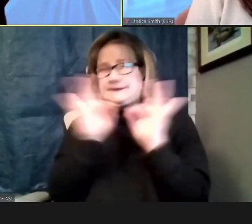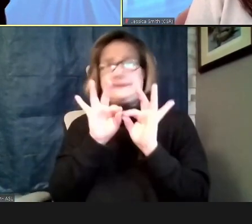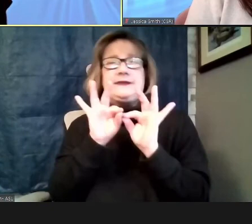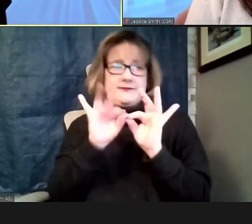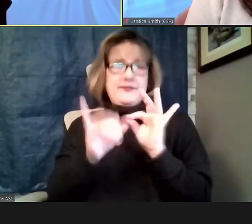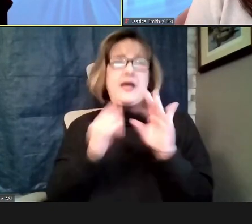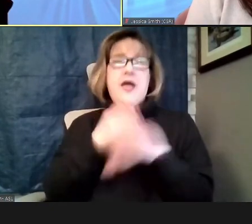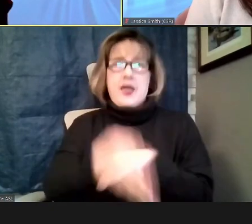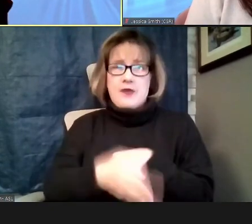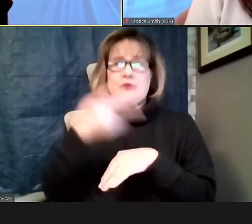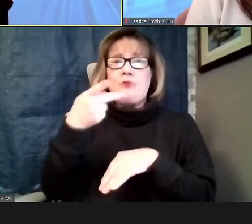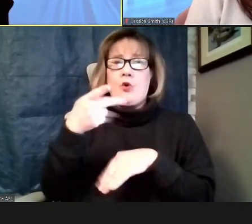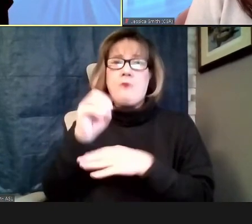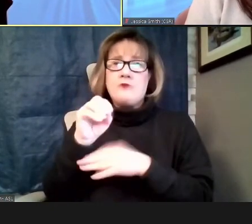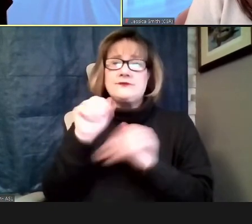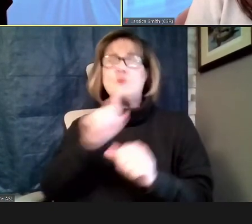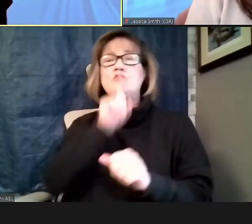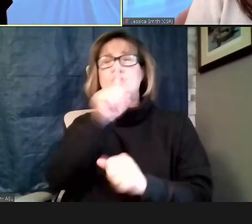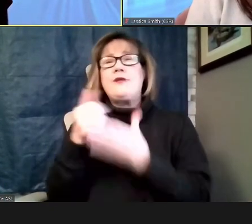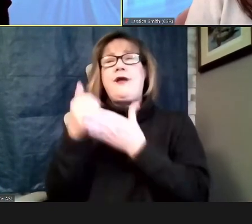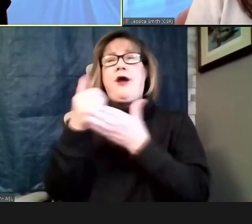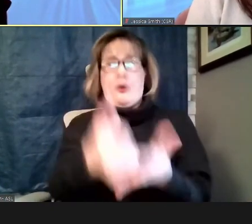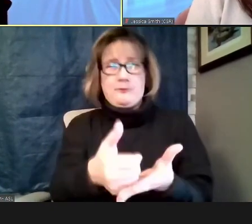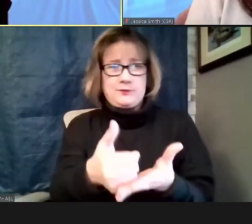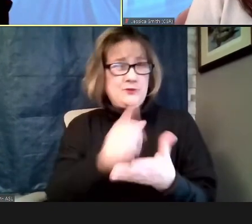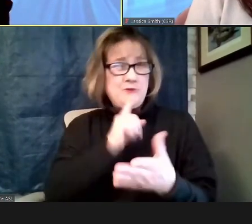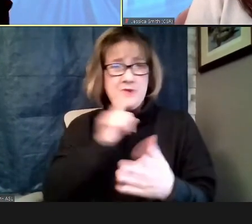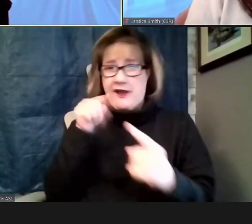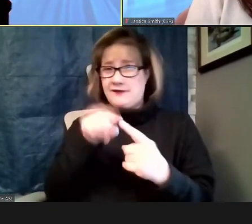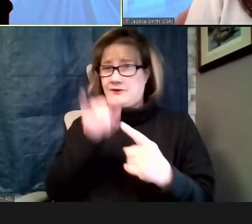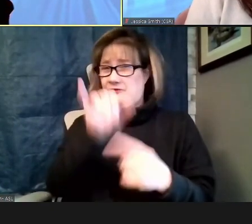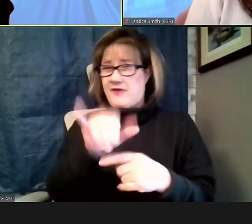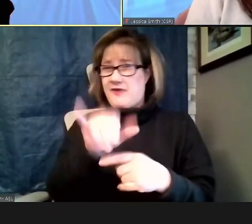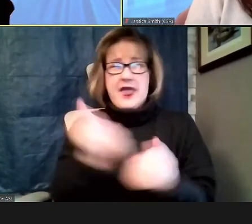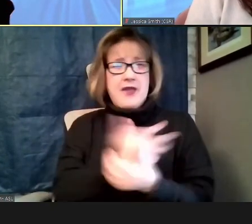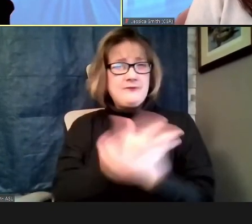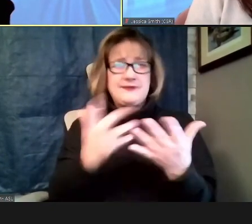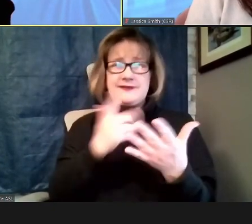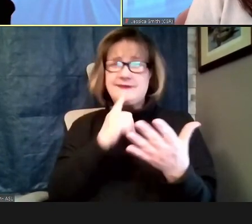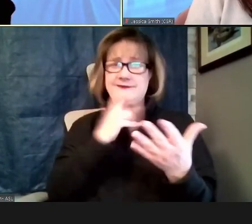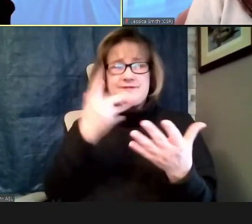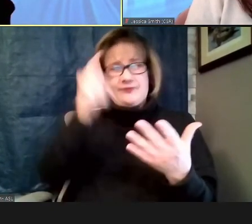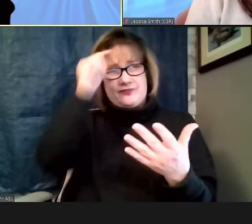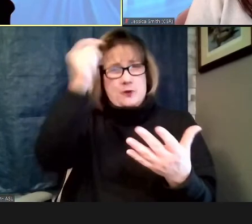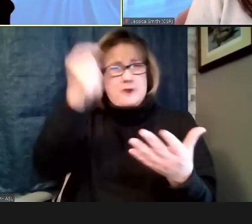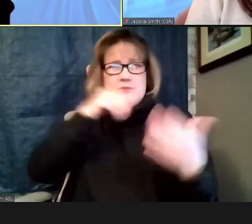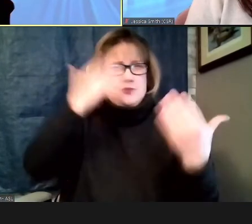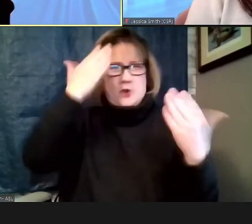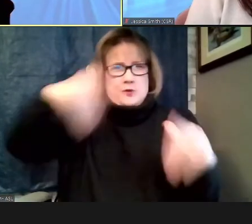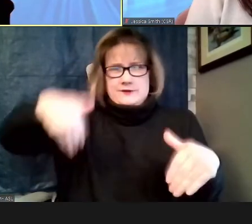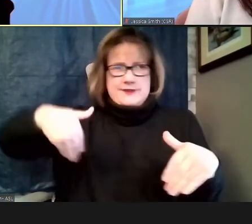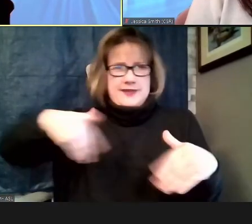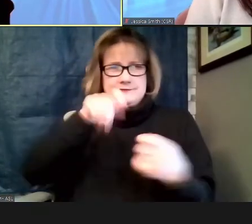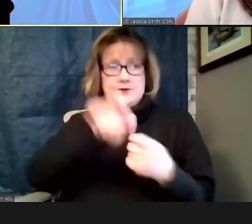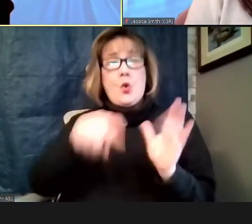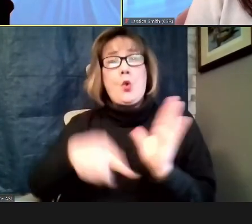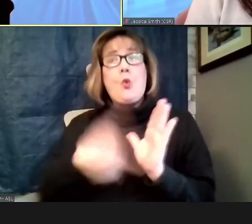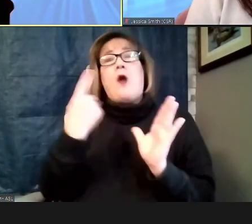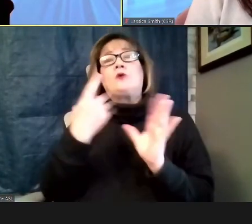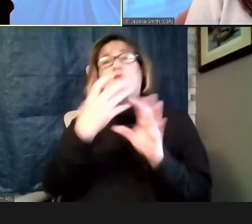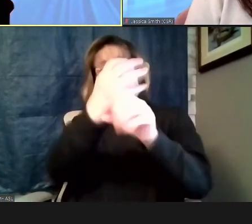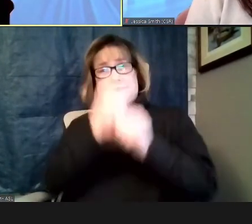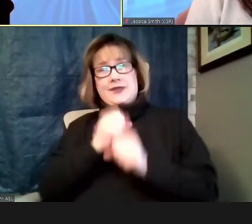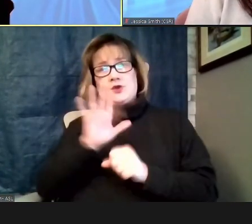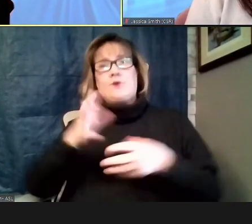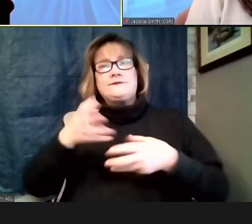officer can really help you. Because until then, everything is pretty theoretical, right? So once you get that summary statement,